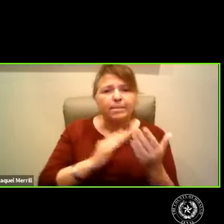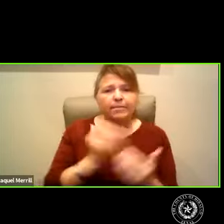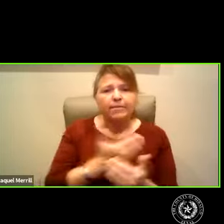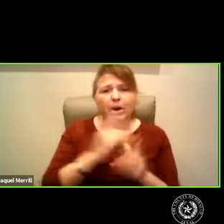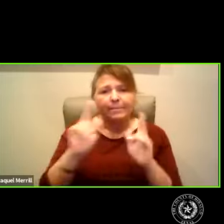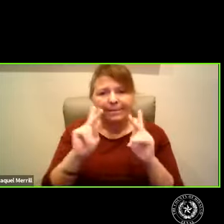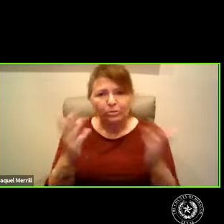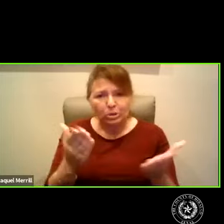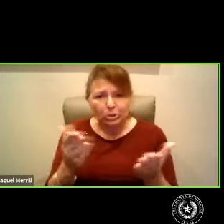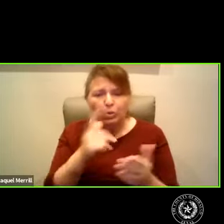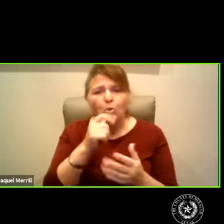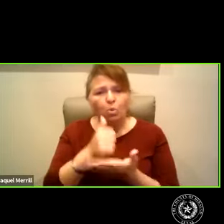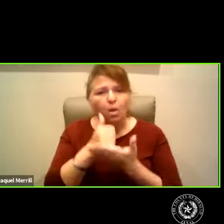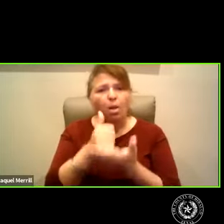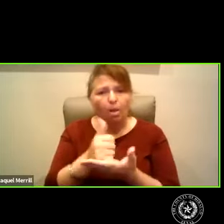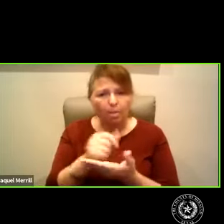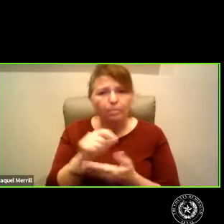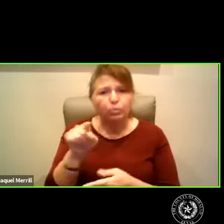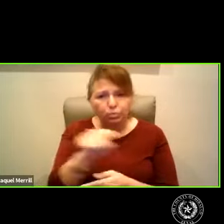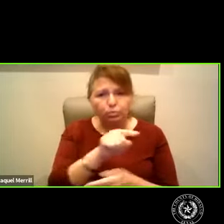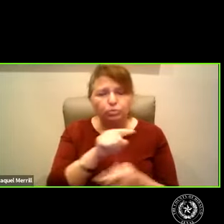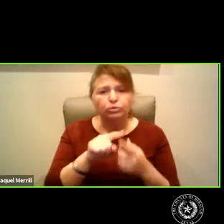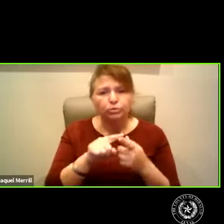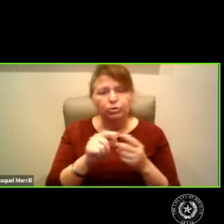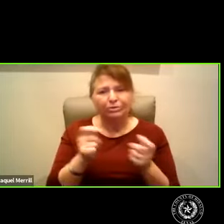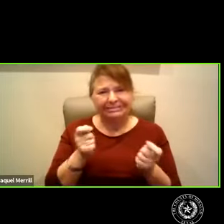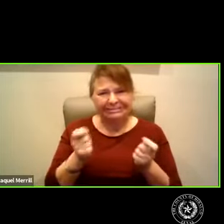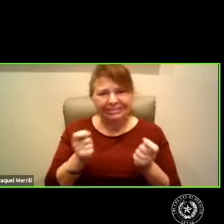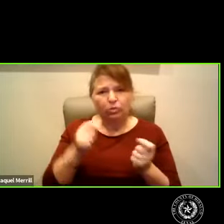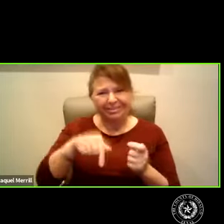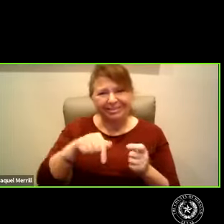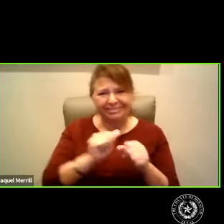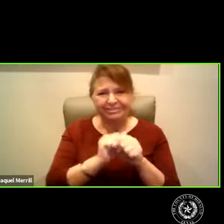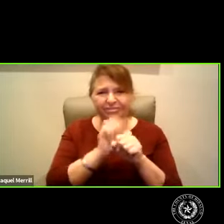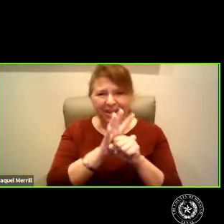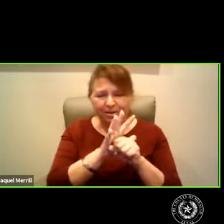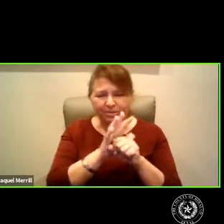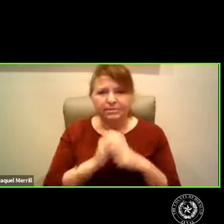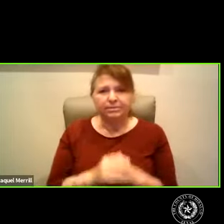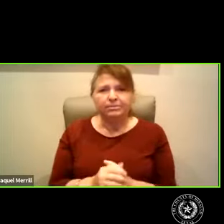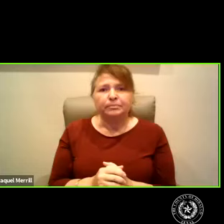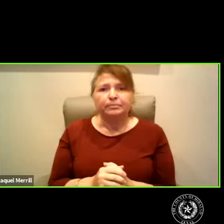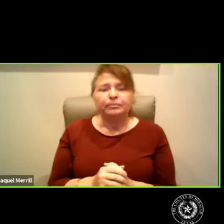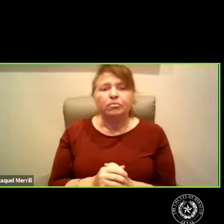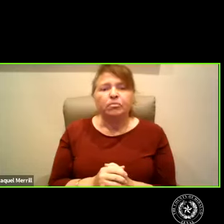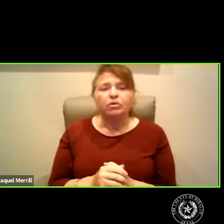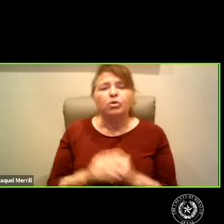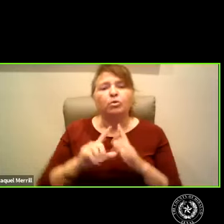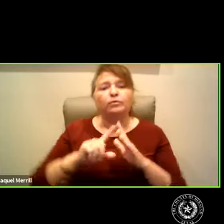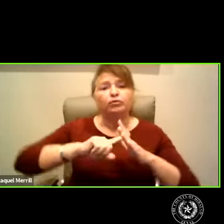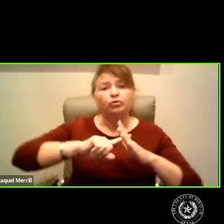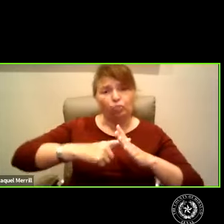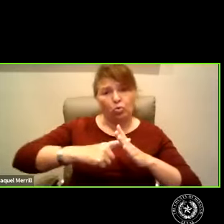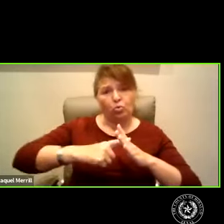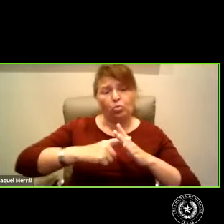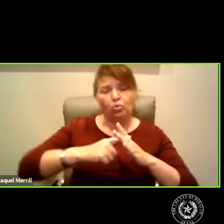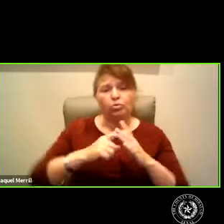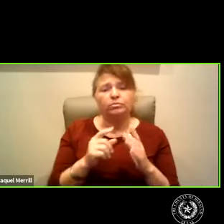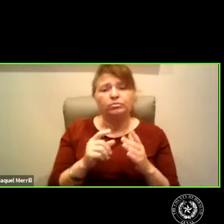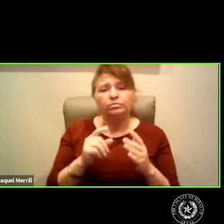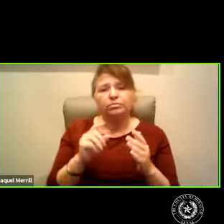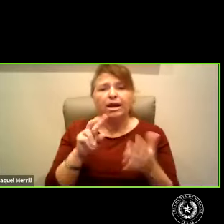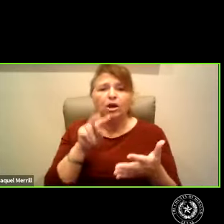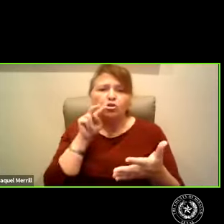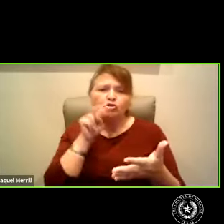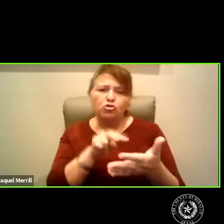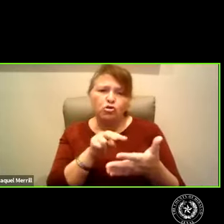think will be helpful for them to deal with this virus. Why don't we just start by looking